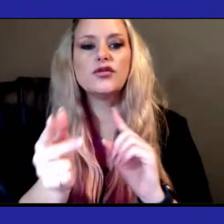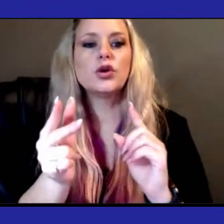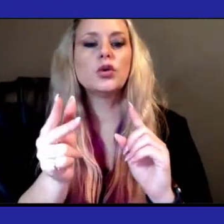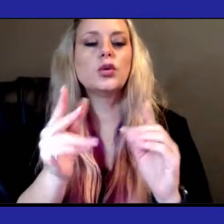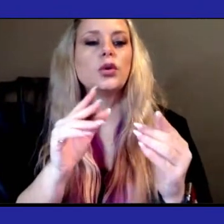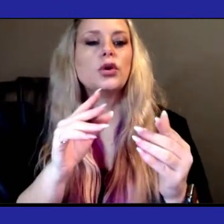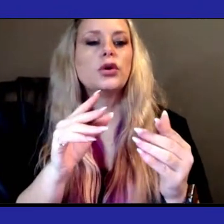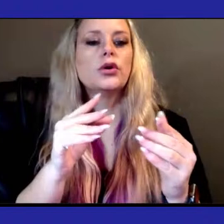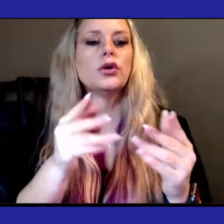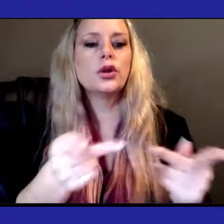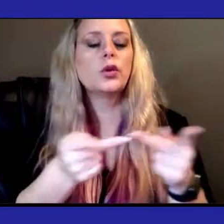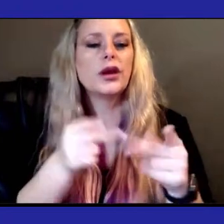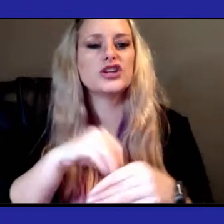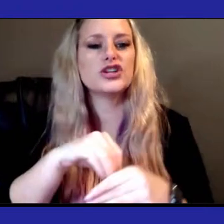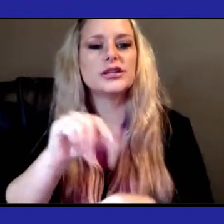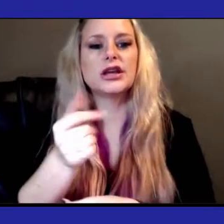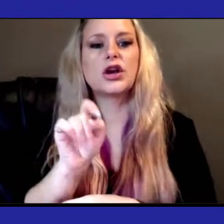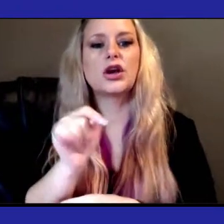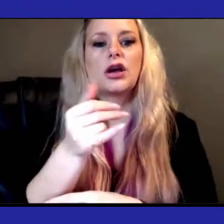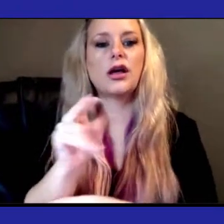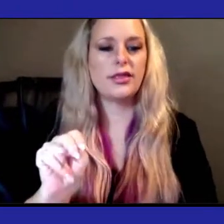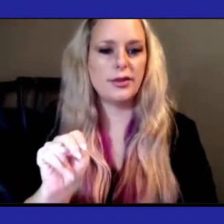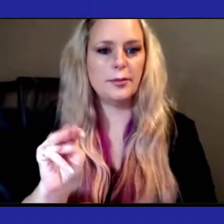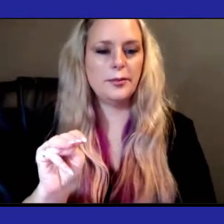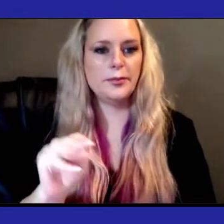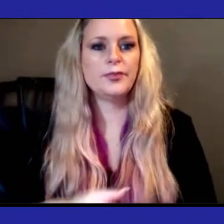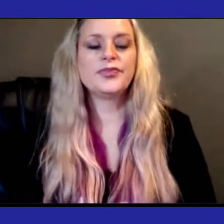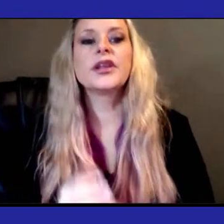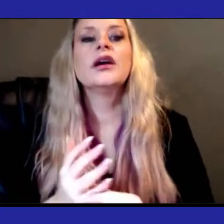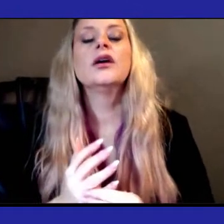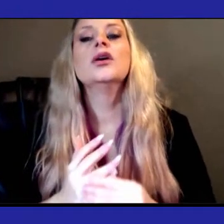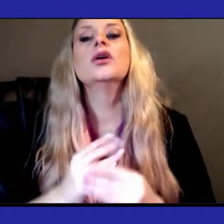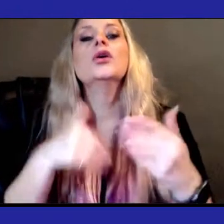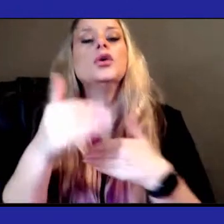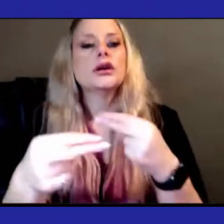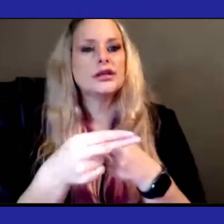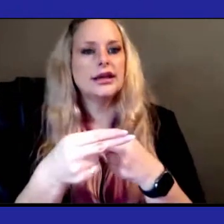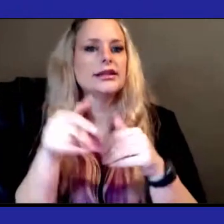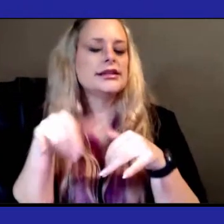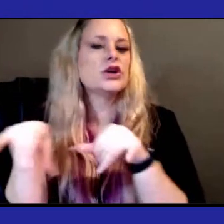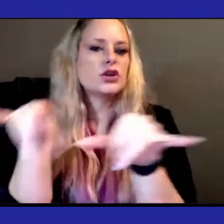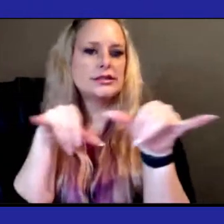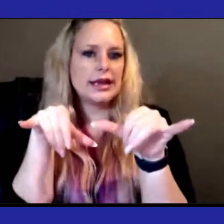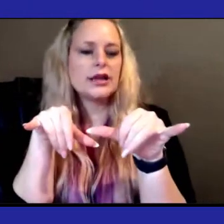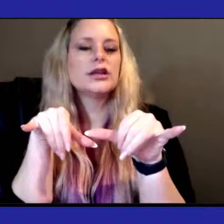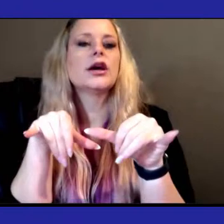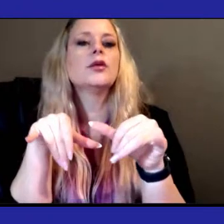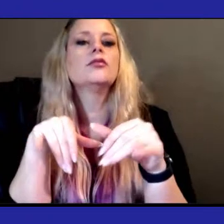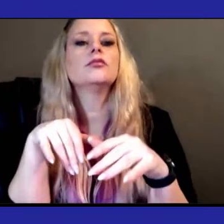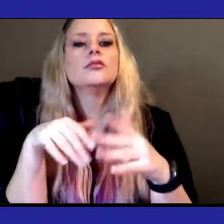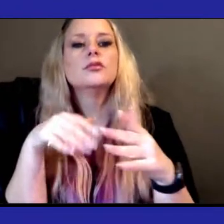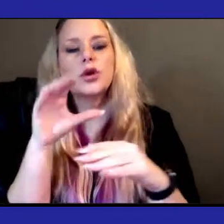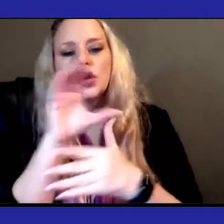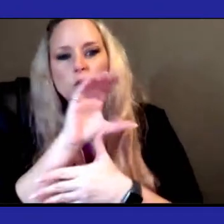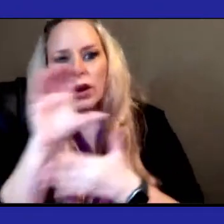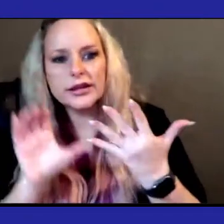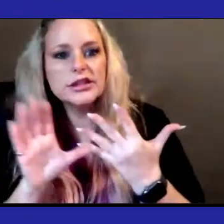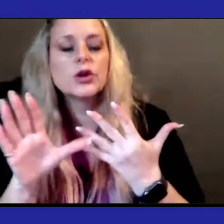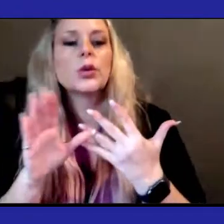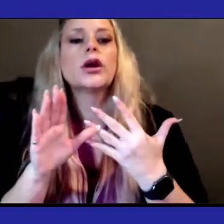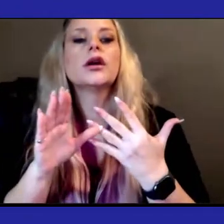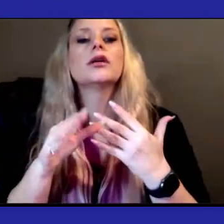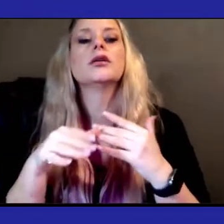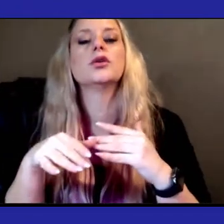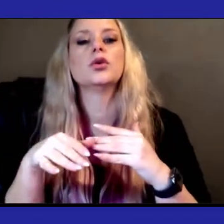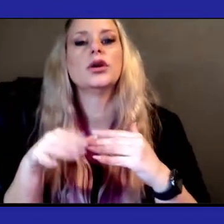you. Next slide, please. So this is our standard minimum criteria, standard substantive criteria. The evaluation committee was made up